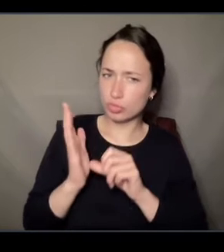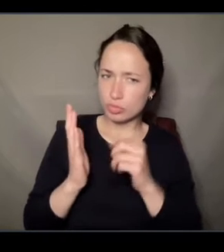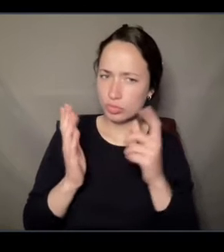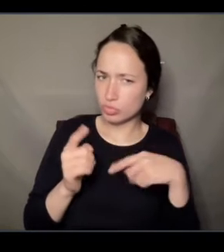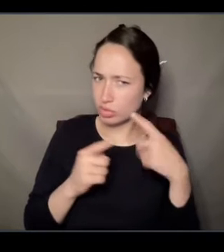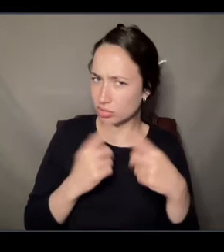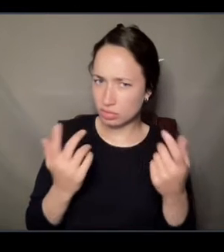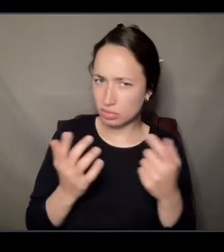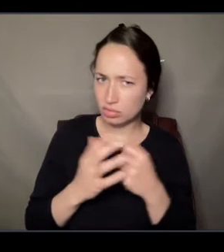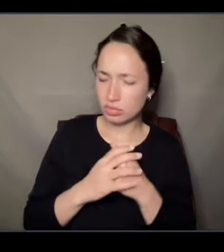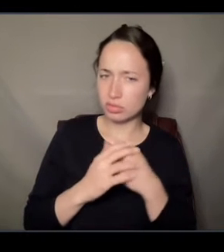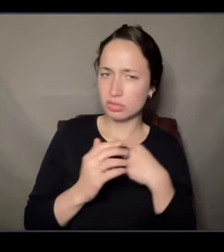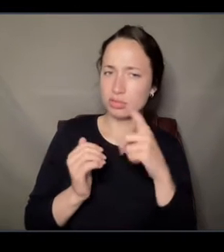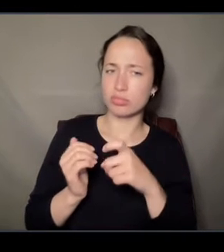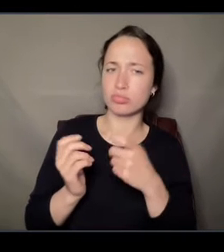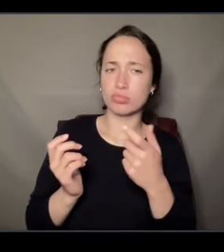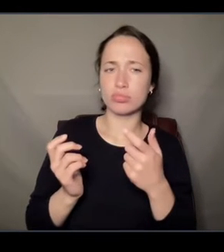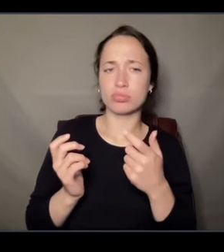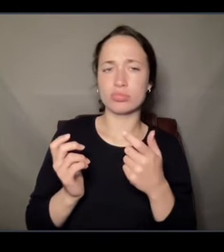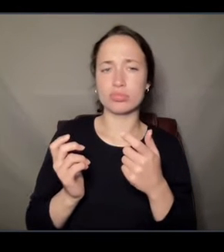have the surgery? I asked.